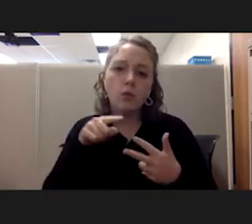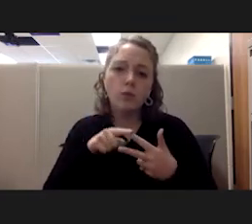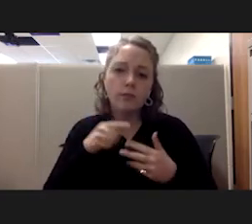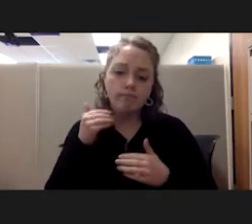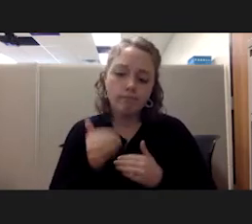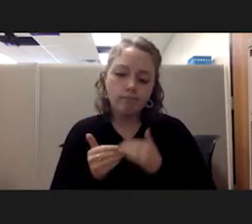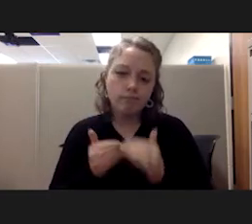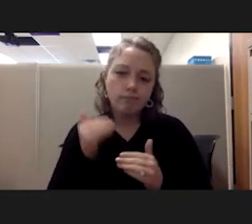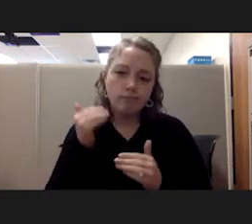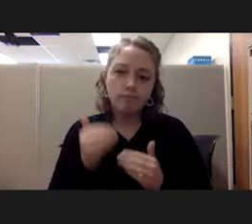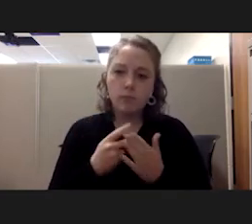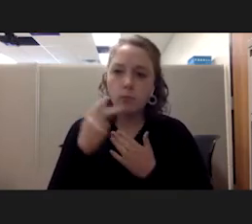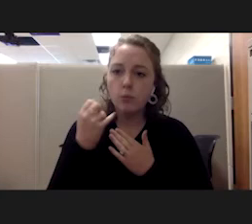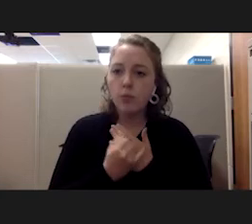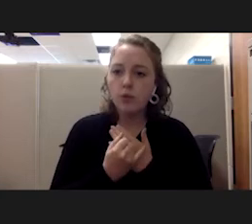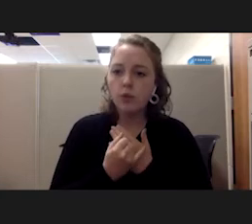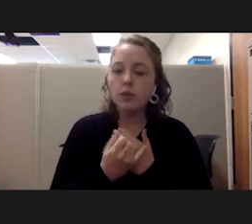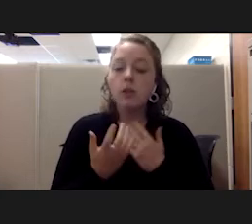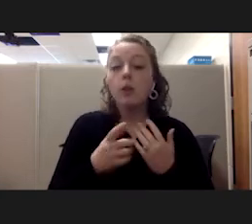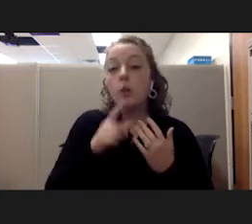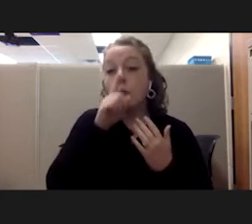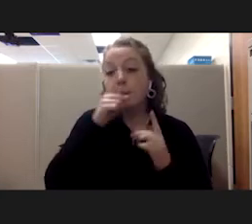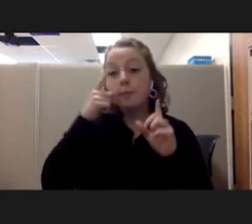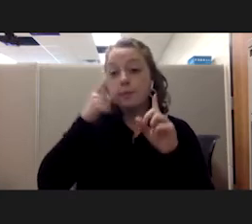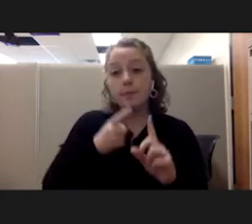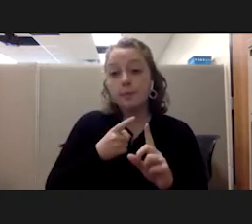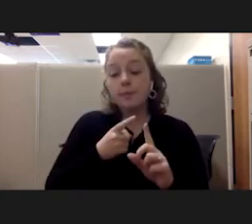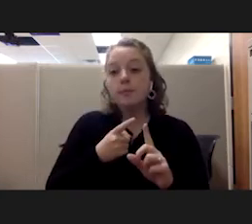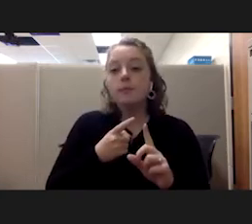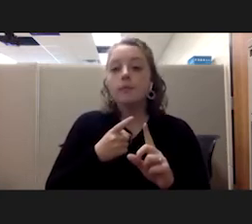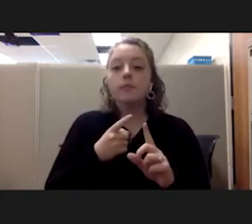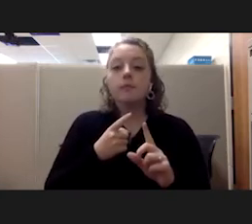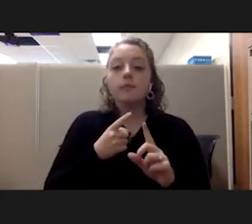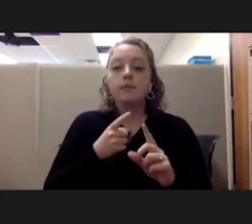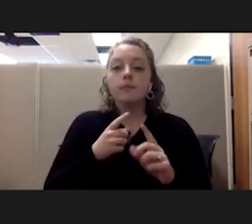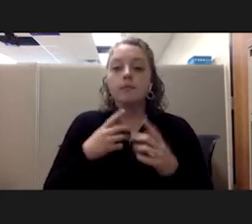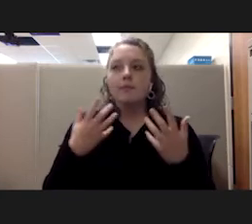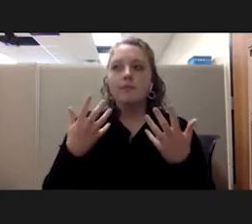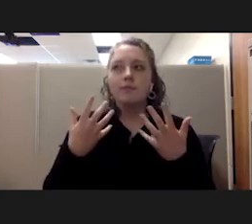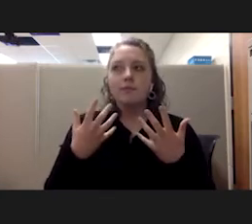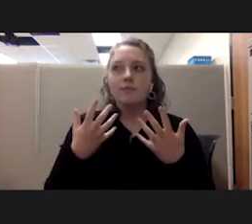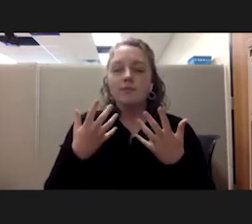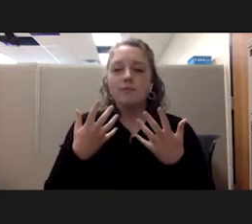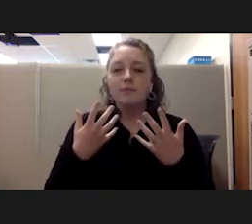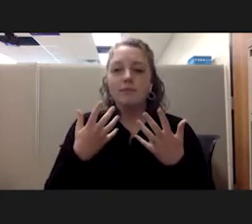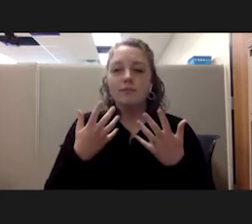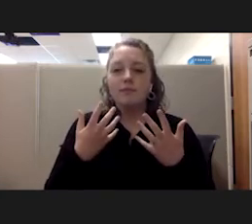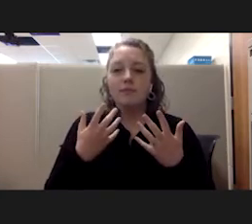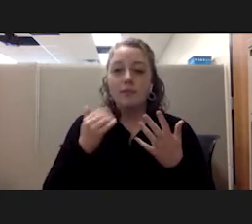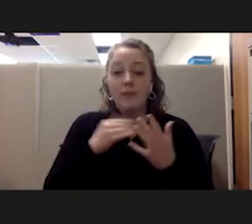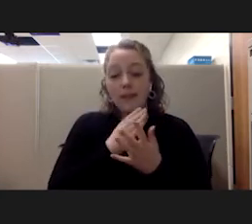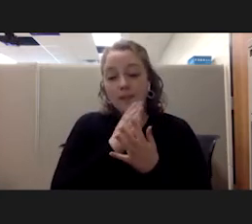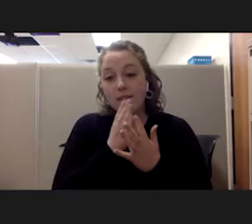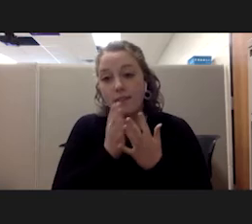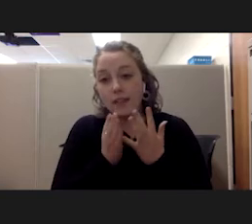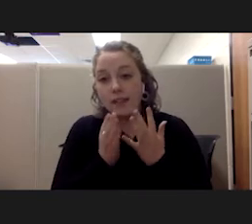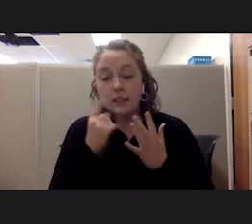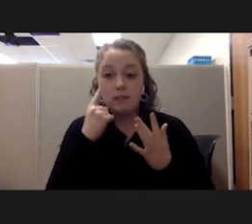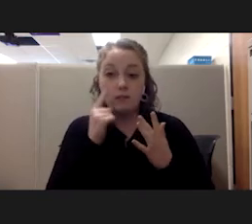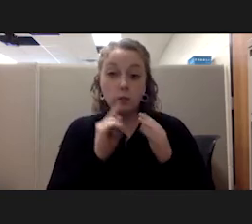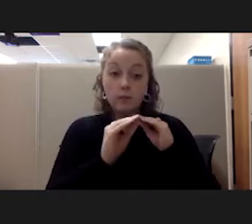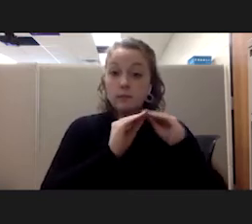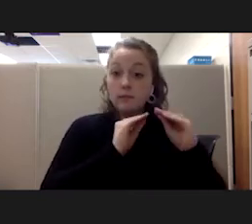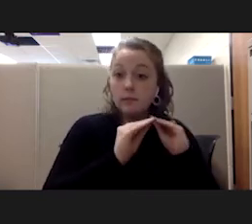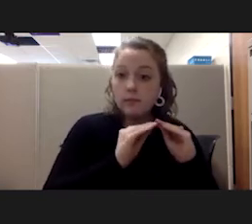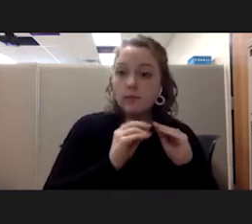in project? So I guess my question is, are we phasing in just the maintenance, or are we phasing in a true renovation of